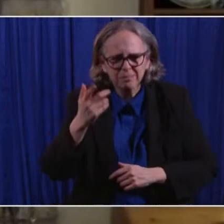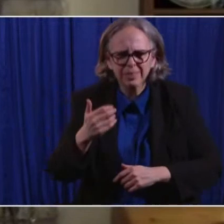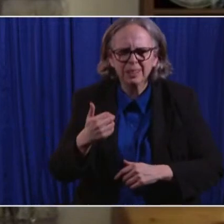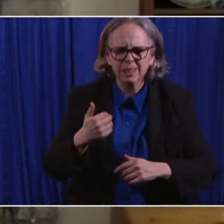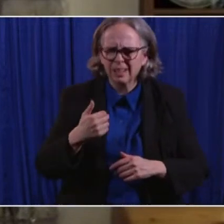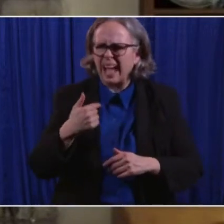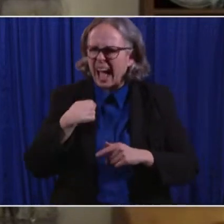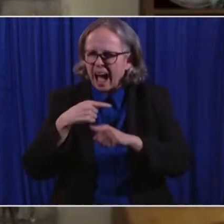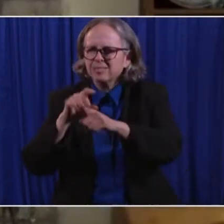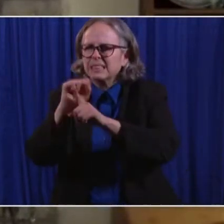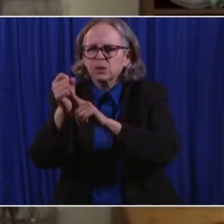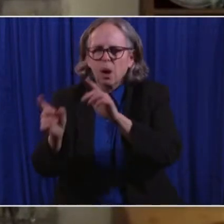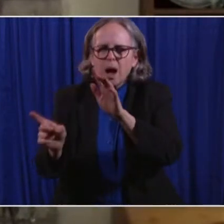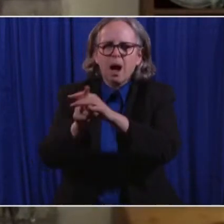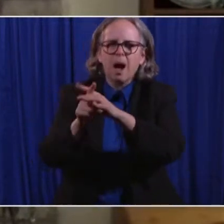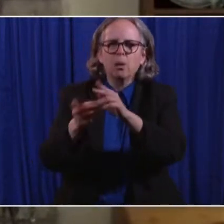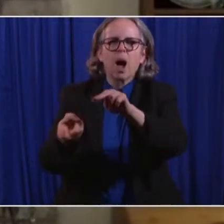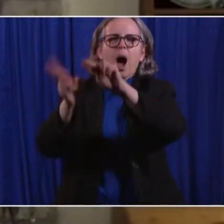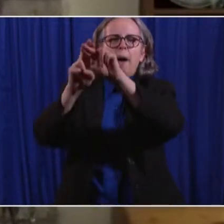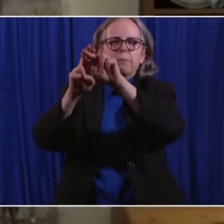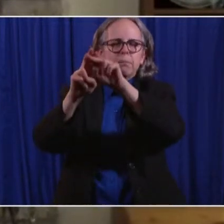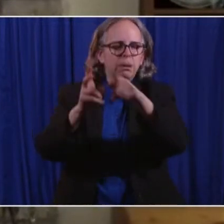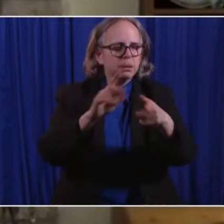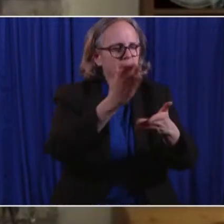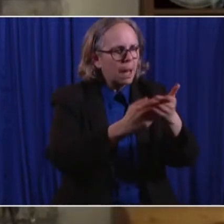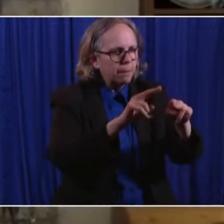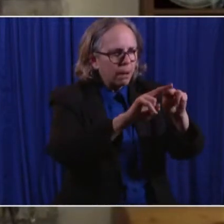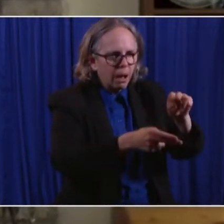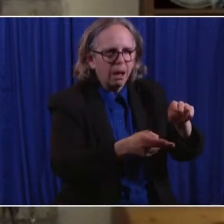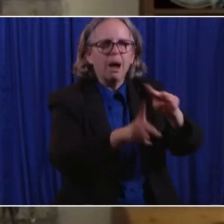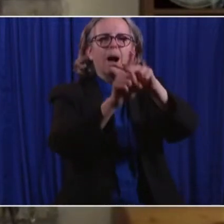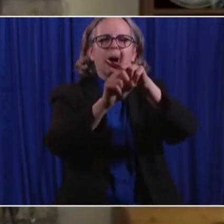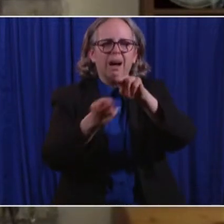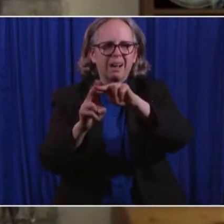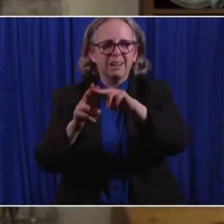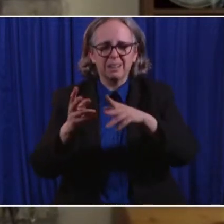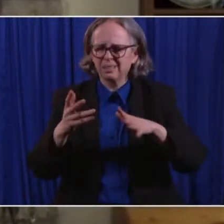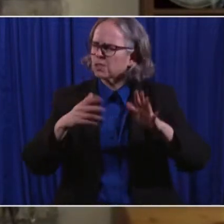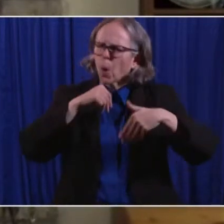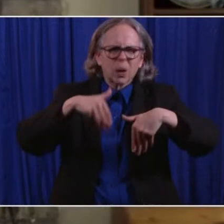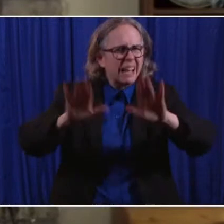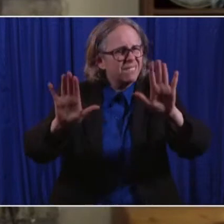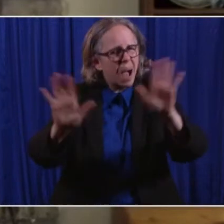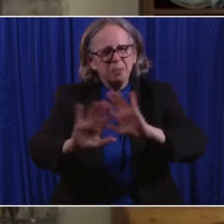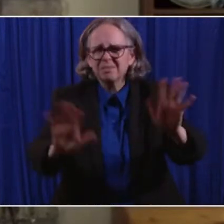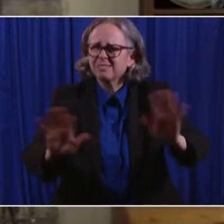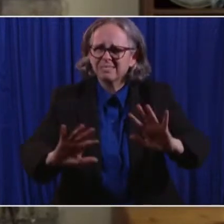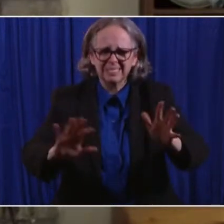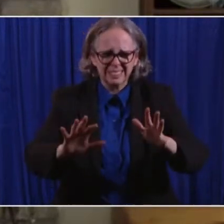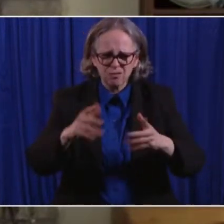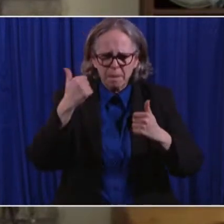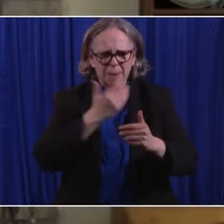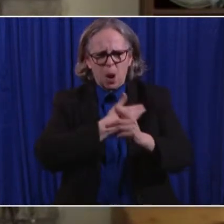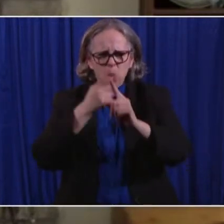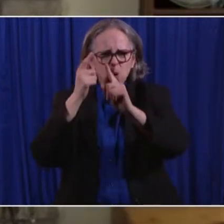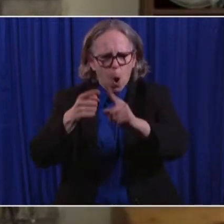but we shouldn't be discouraged. We should keep our eye on the ball and continue to move forward.